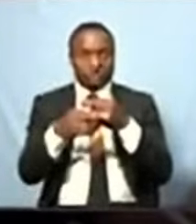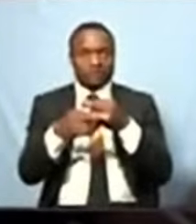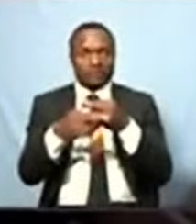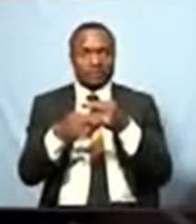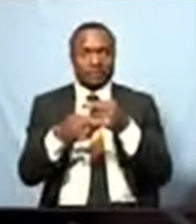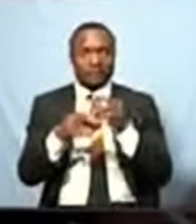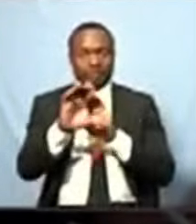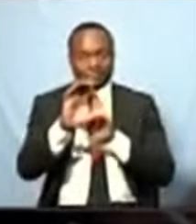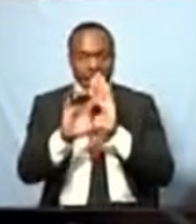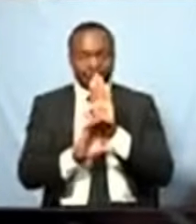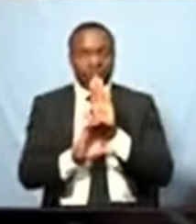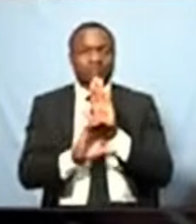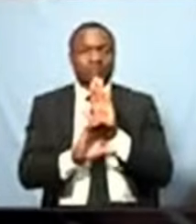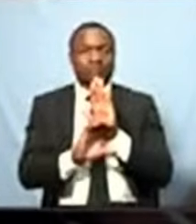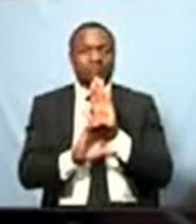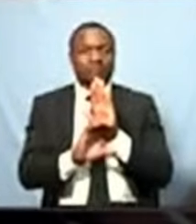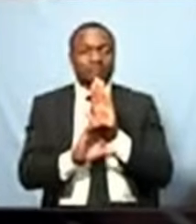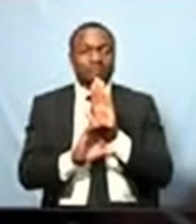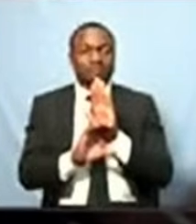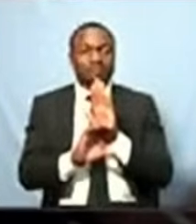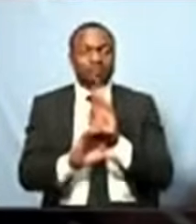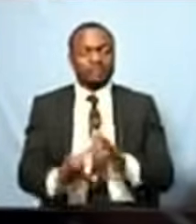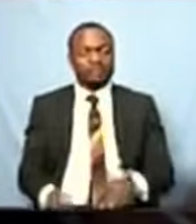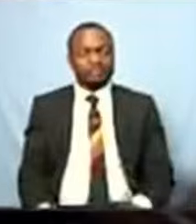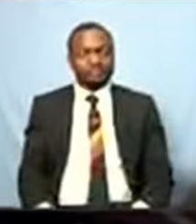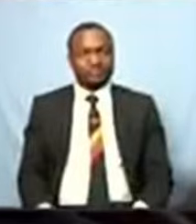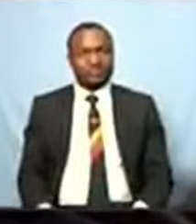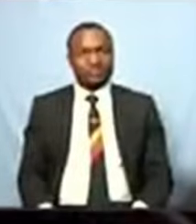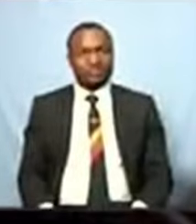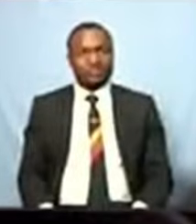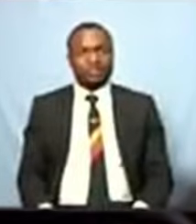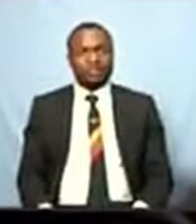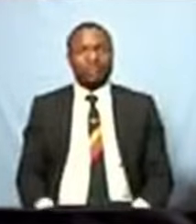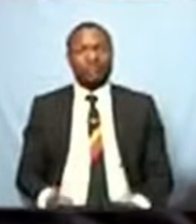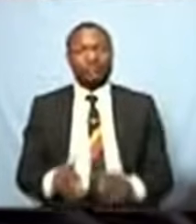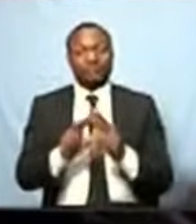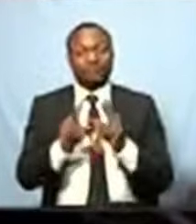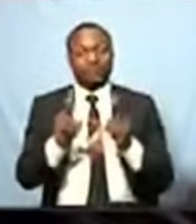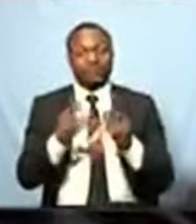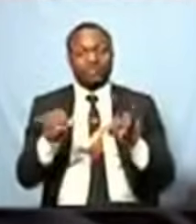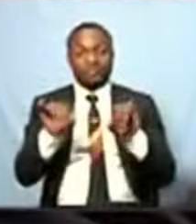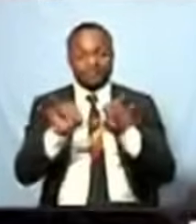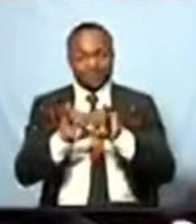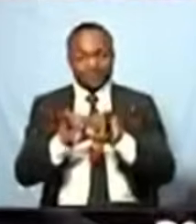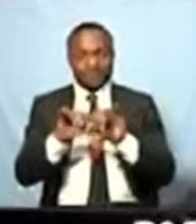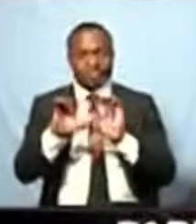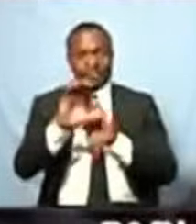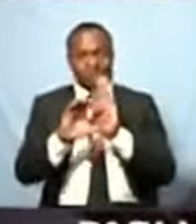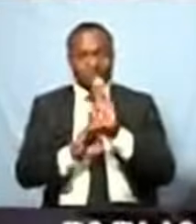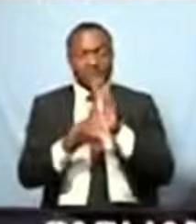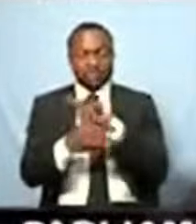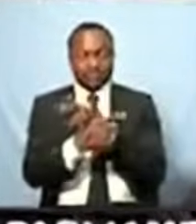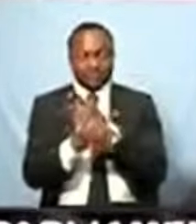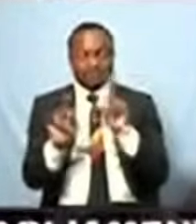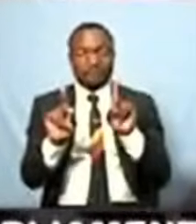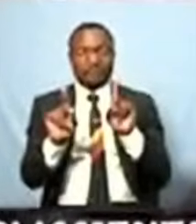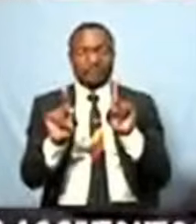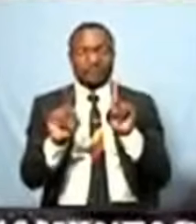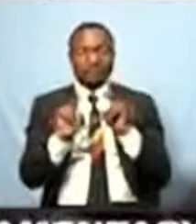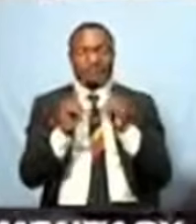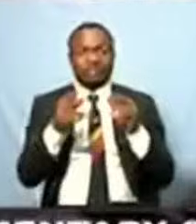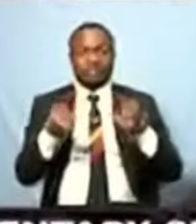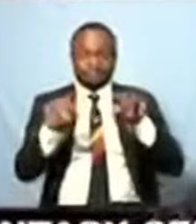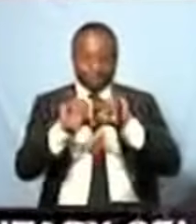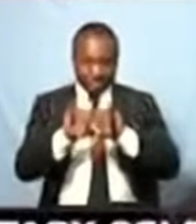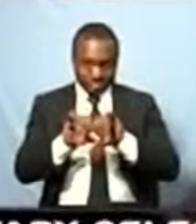A constitution is a key element of constitutional democracy, a key element